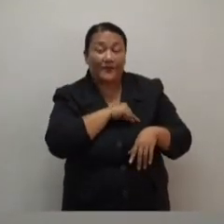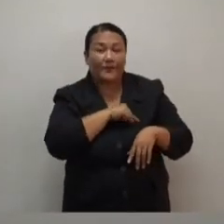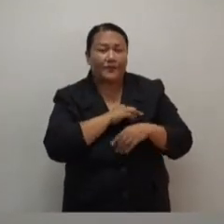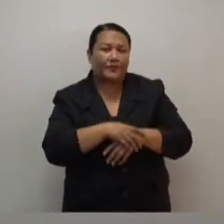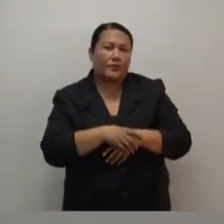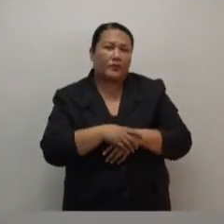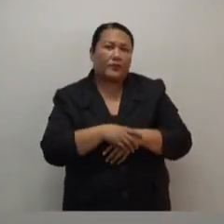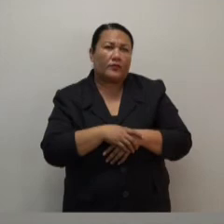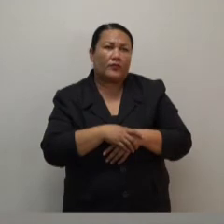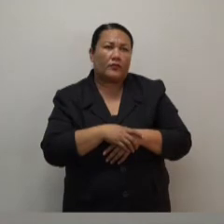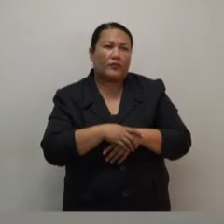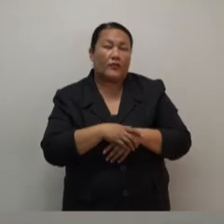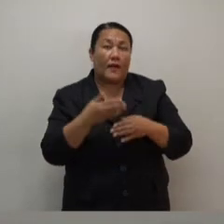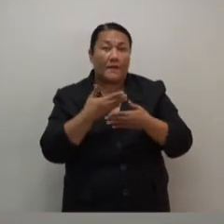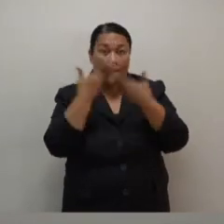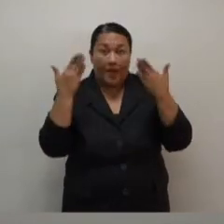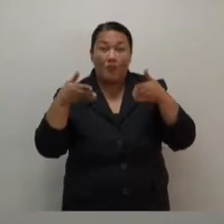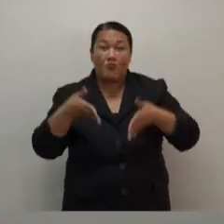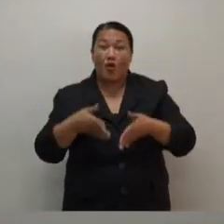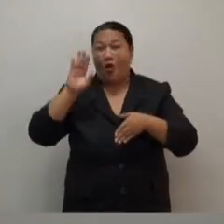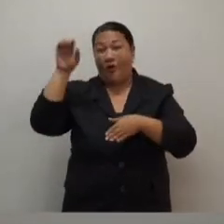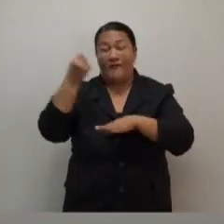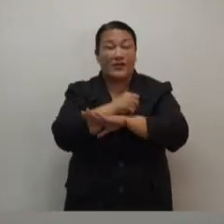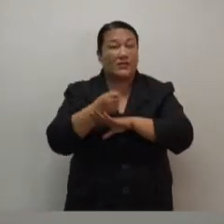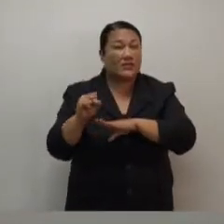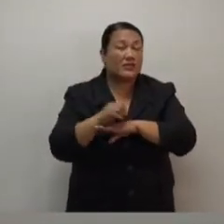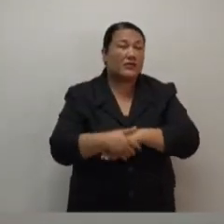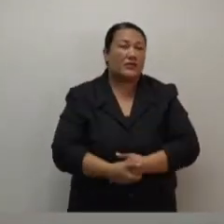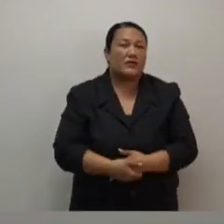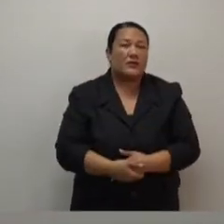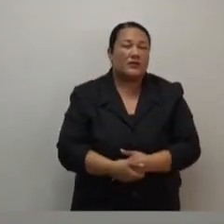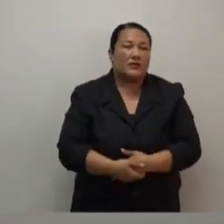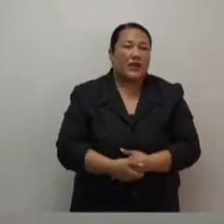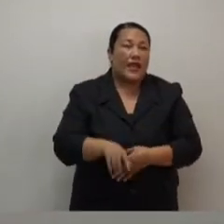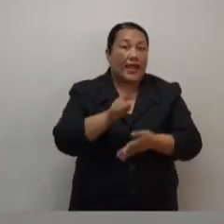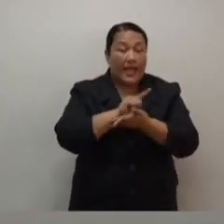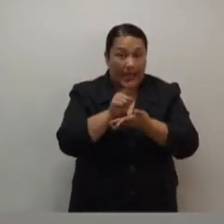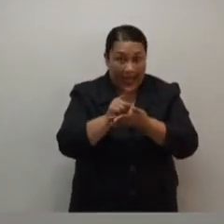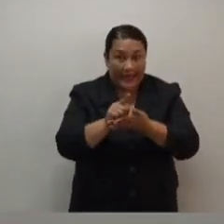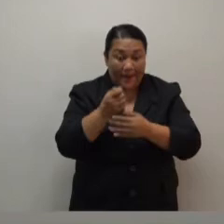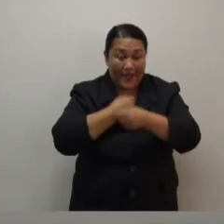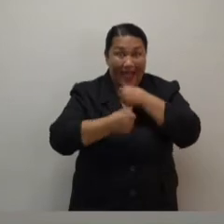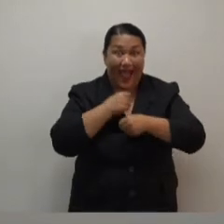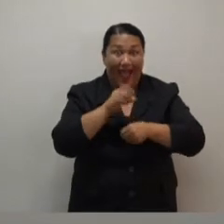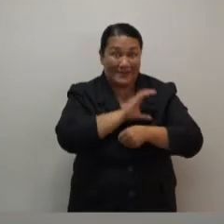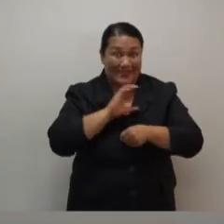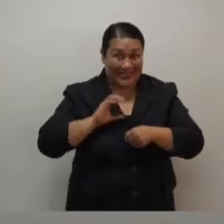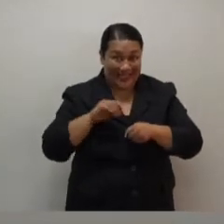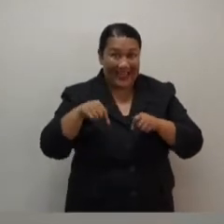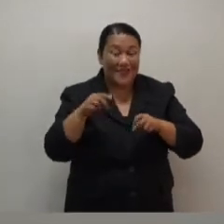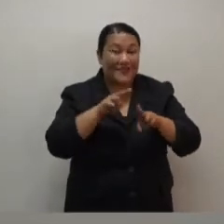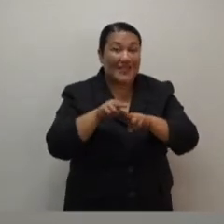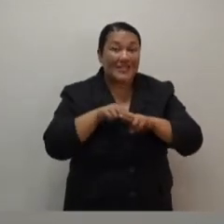If a person's birth was registered overseas, excuse me, and they later became a Fijian citizen, they would have to change their